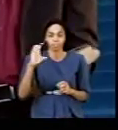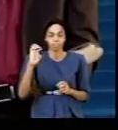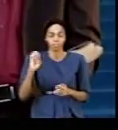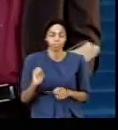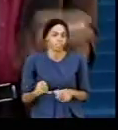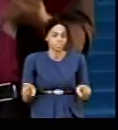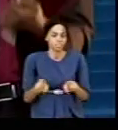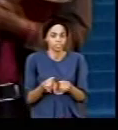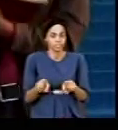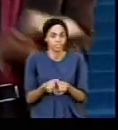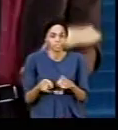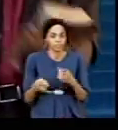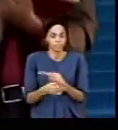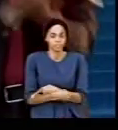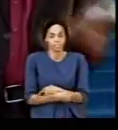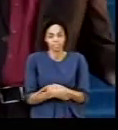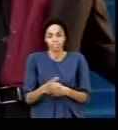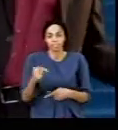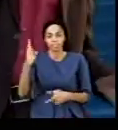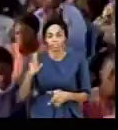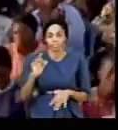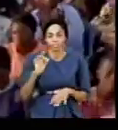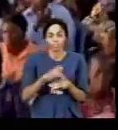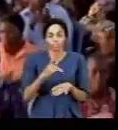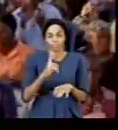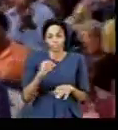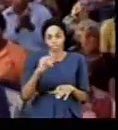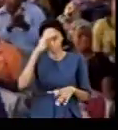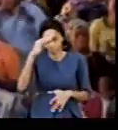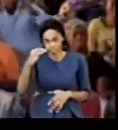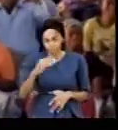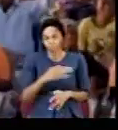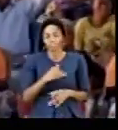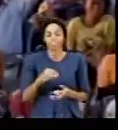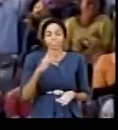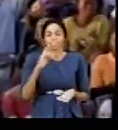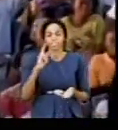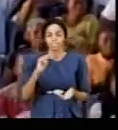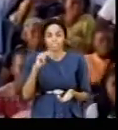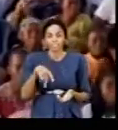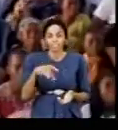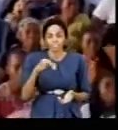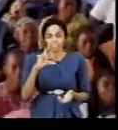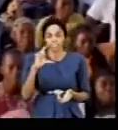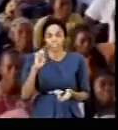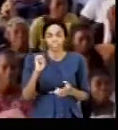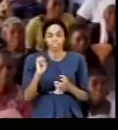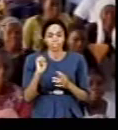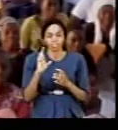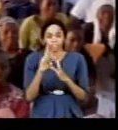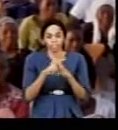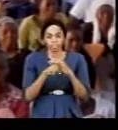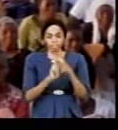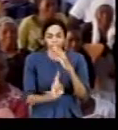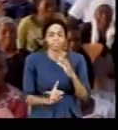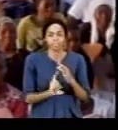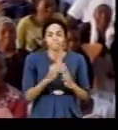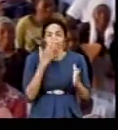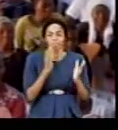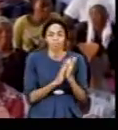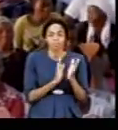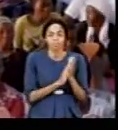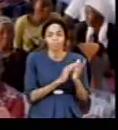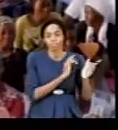man and that pile disappeared. Praise the Lord. Praise the